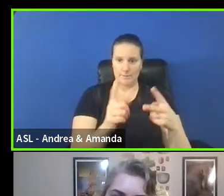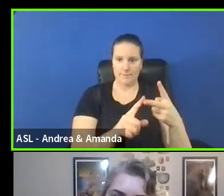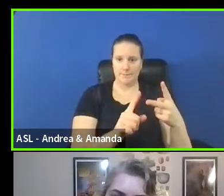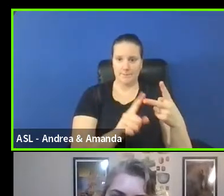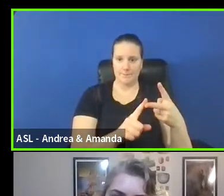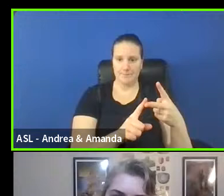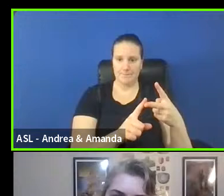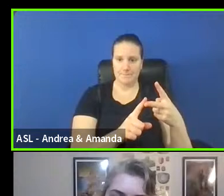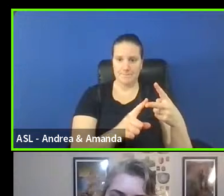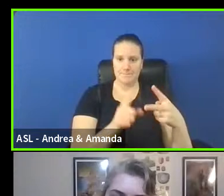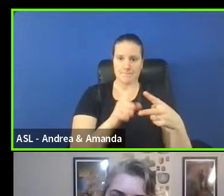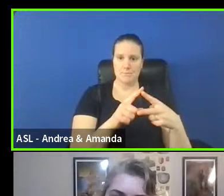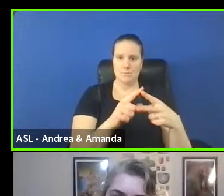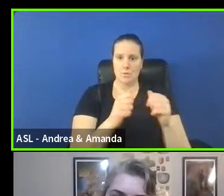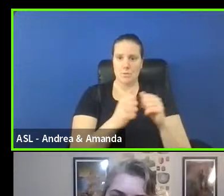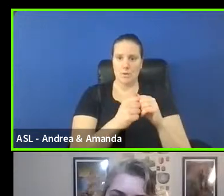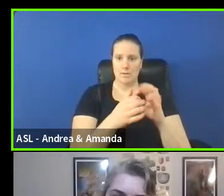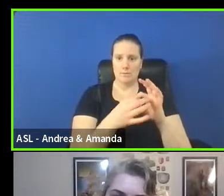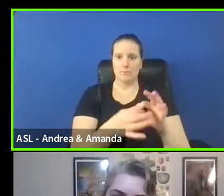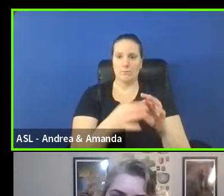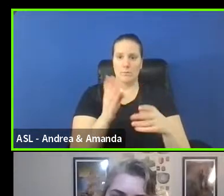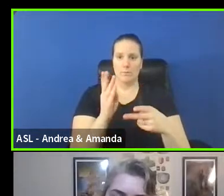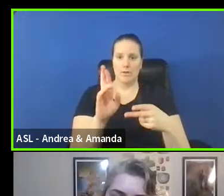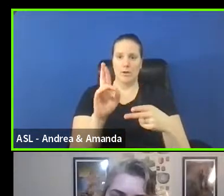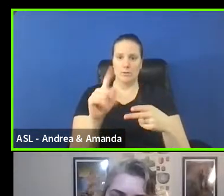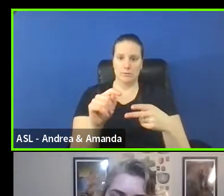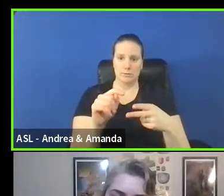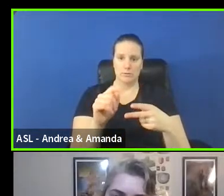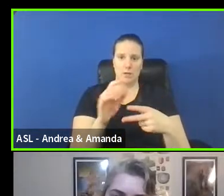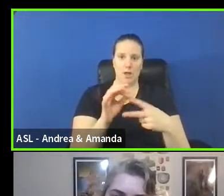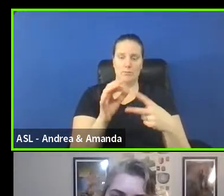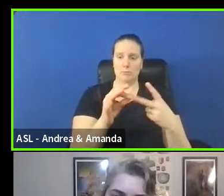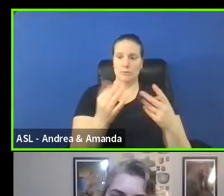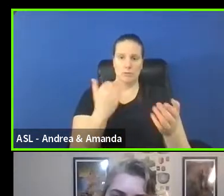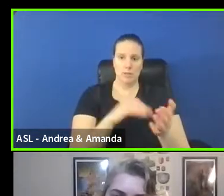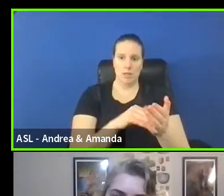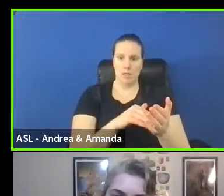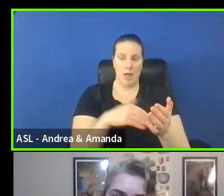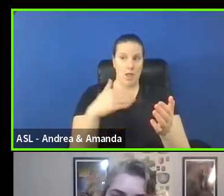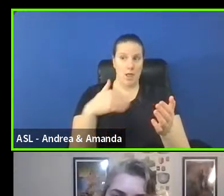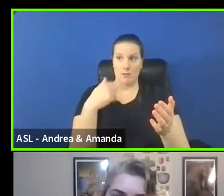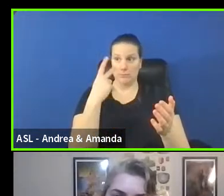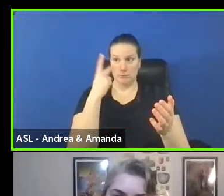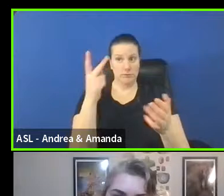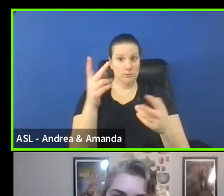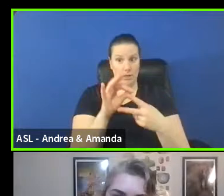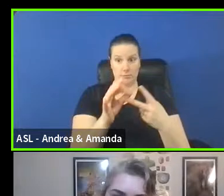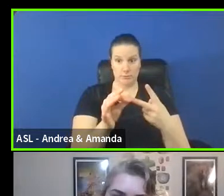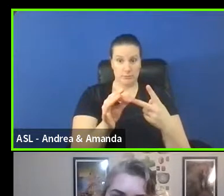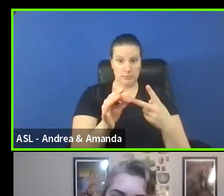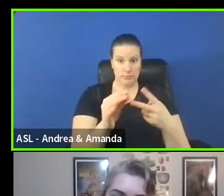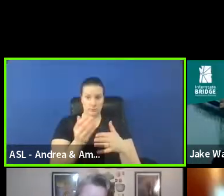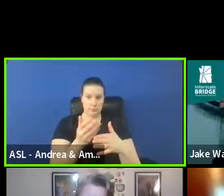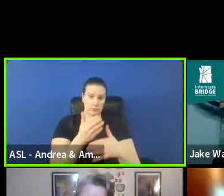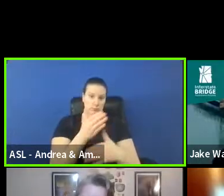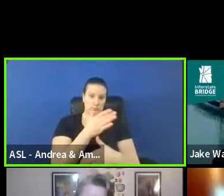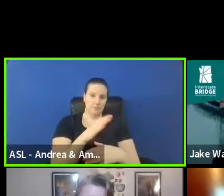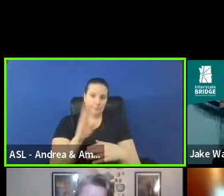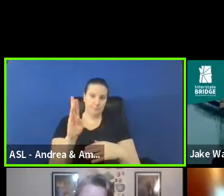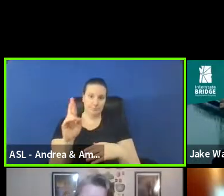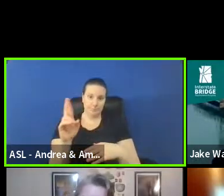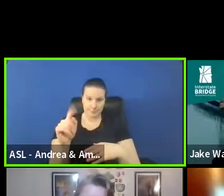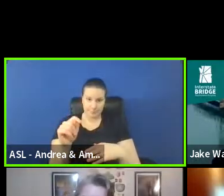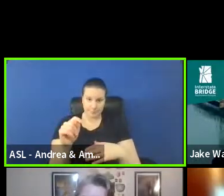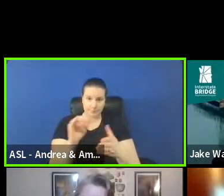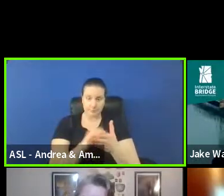secondly, with regard to BRT under the options, and again, I haven't seen any of the options, would the BRT